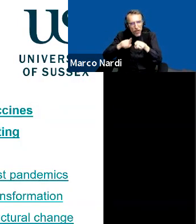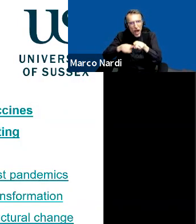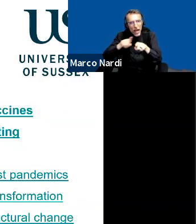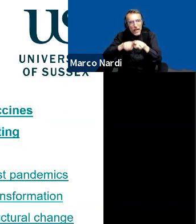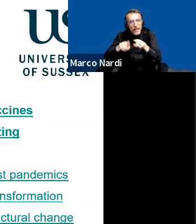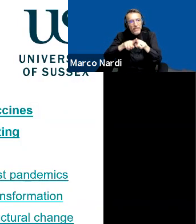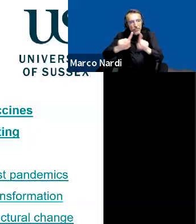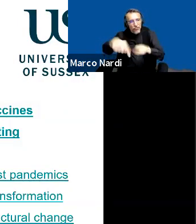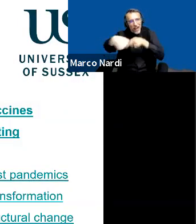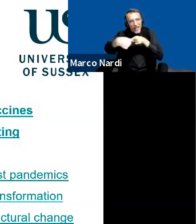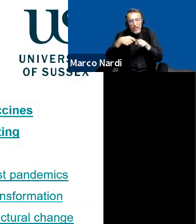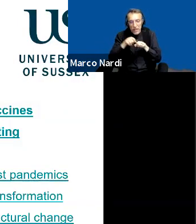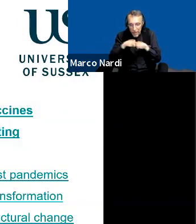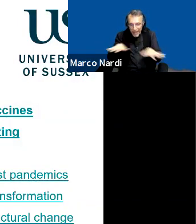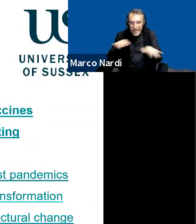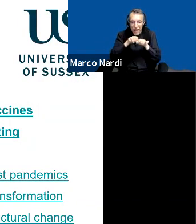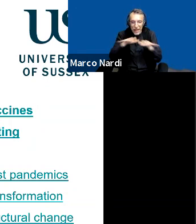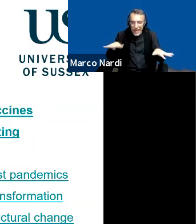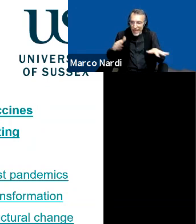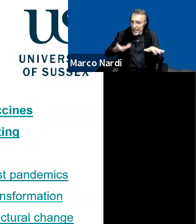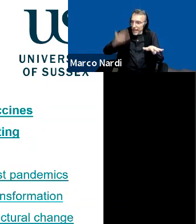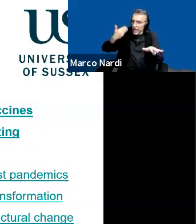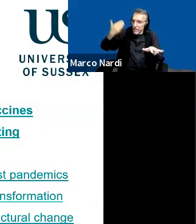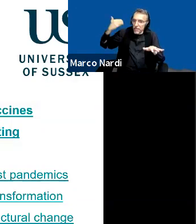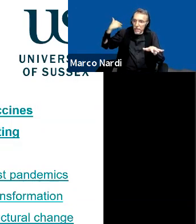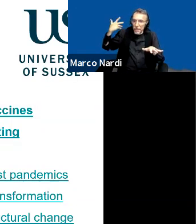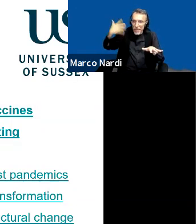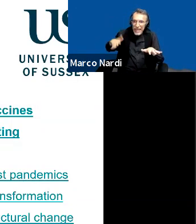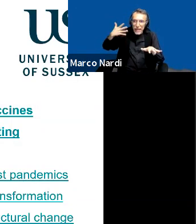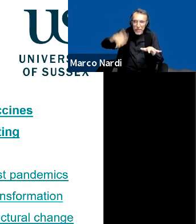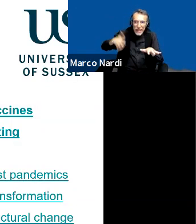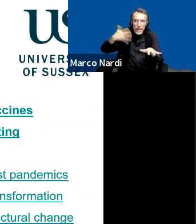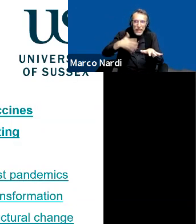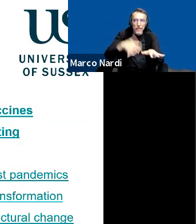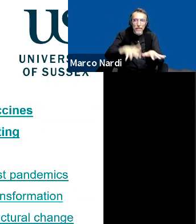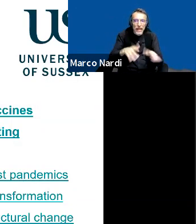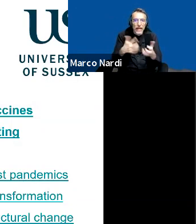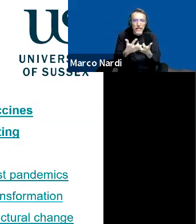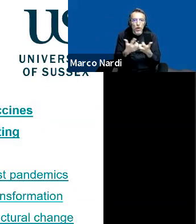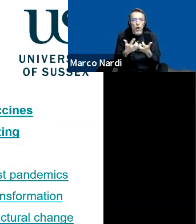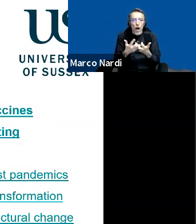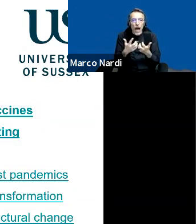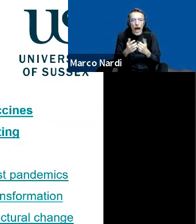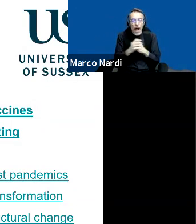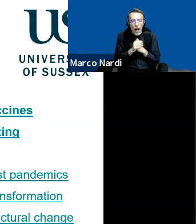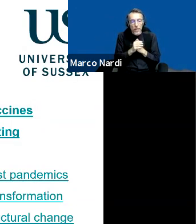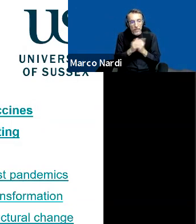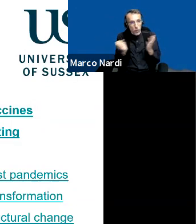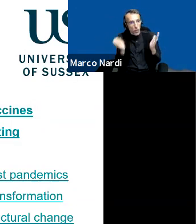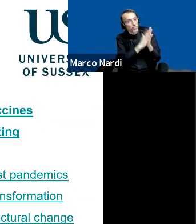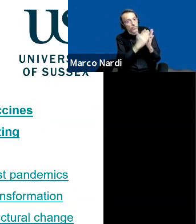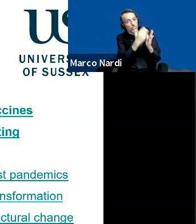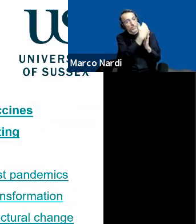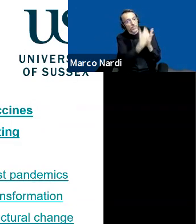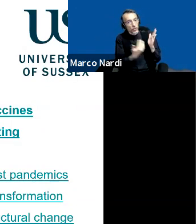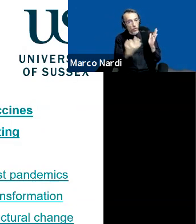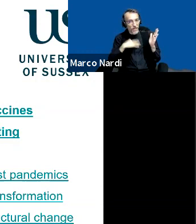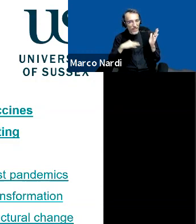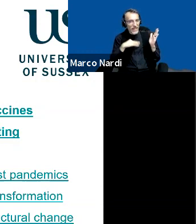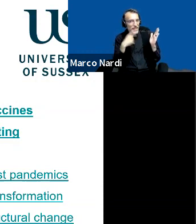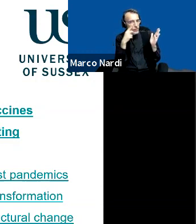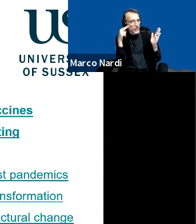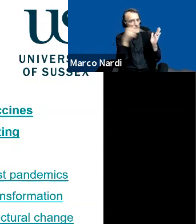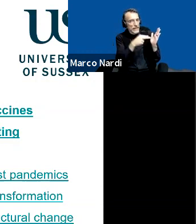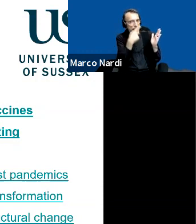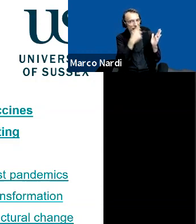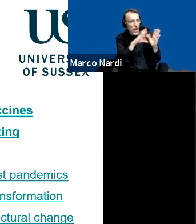of pandemics, which is linked to on the slide I give in a convenient one place that you can see. We're going to